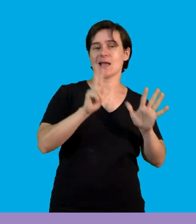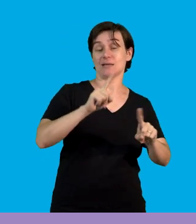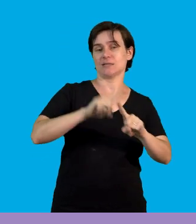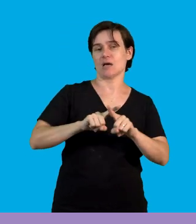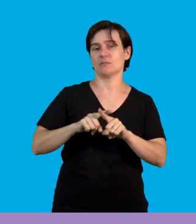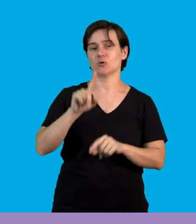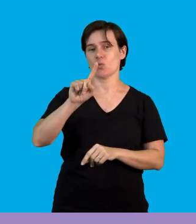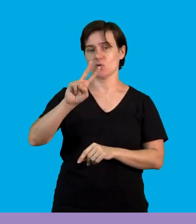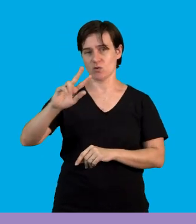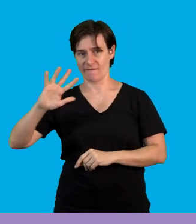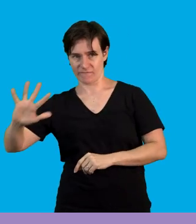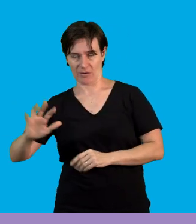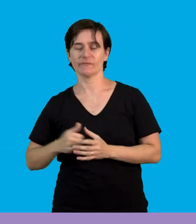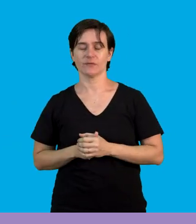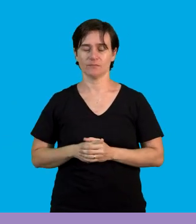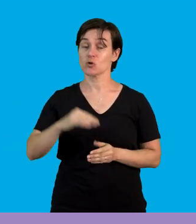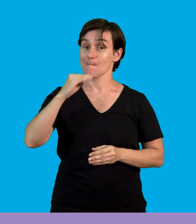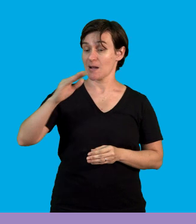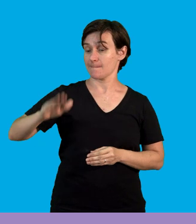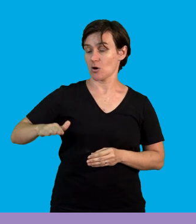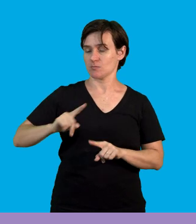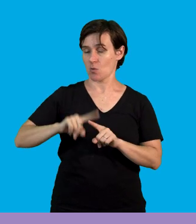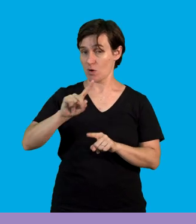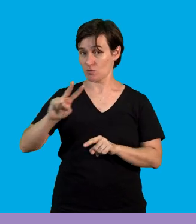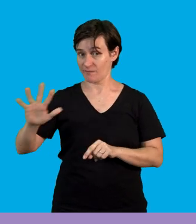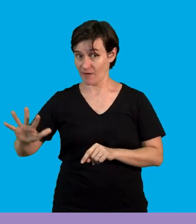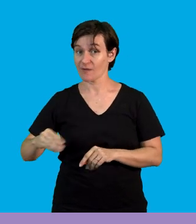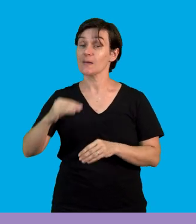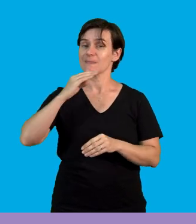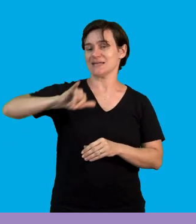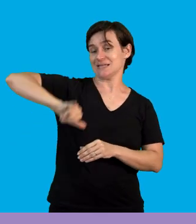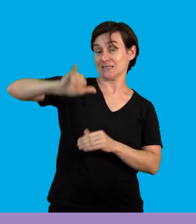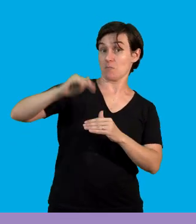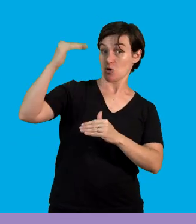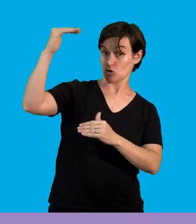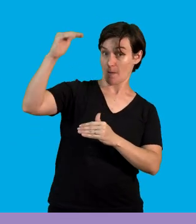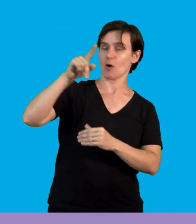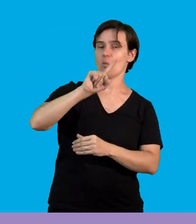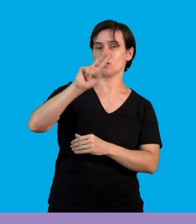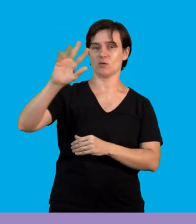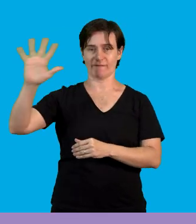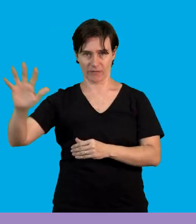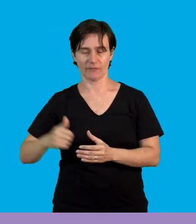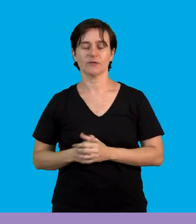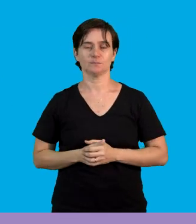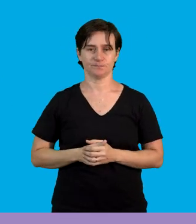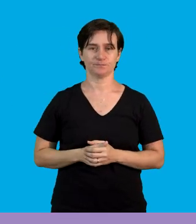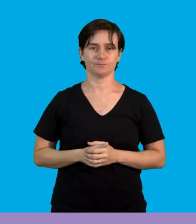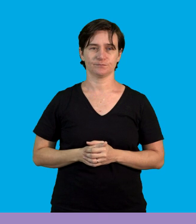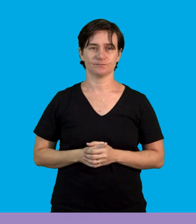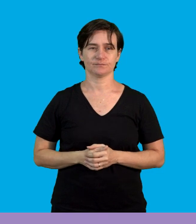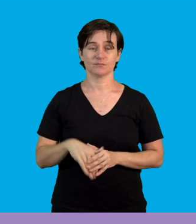need to multiply by 125. And that 125 must be the denominator and